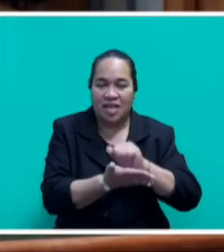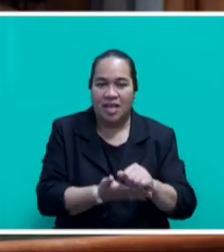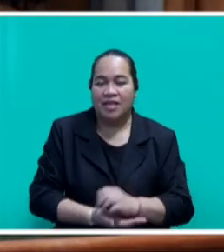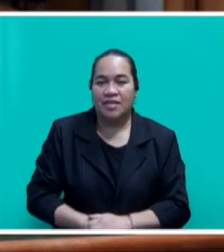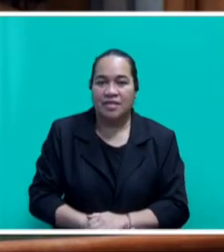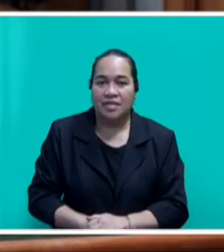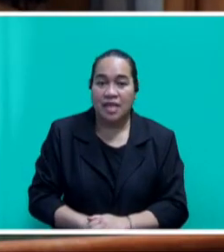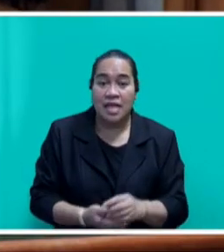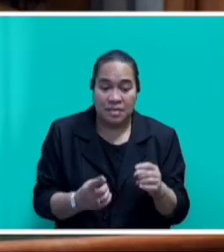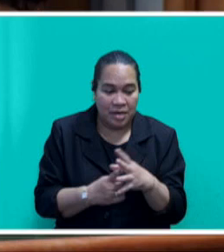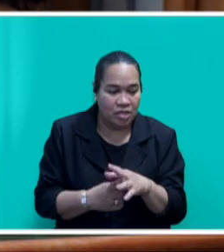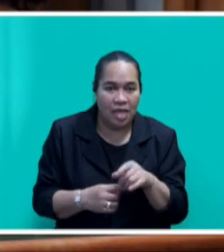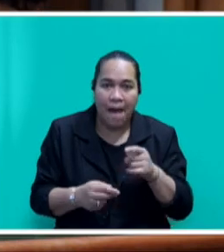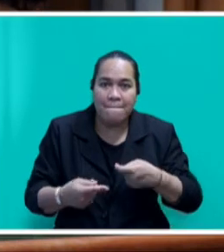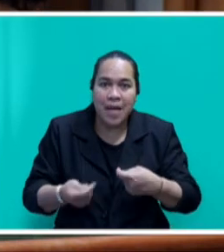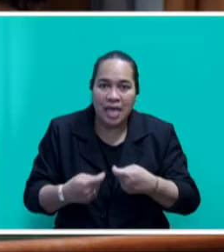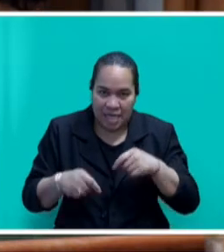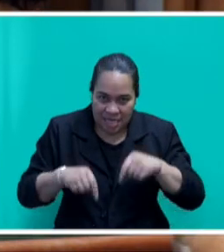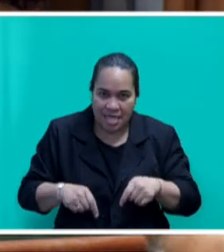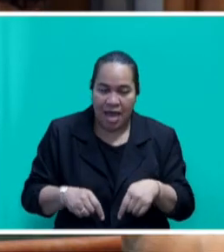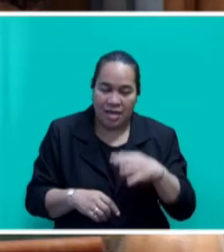This is seen